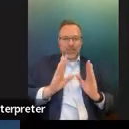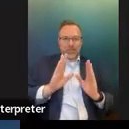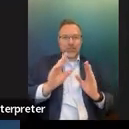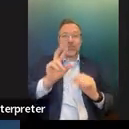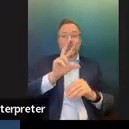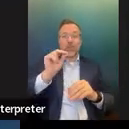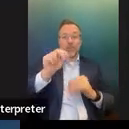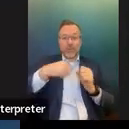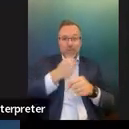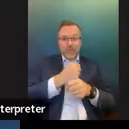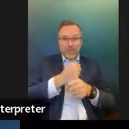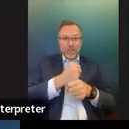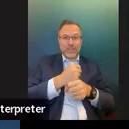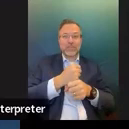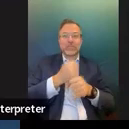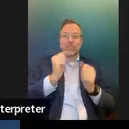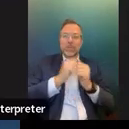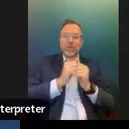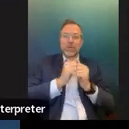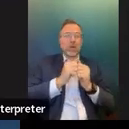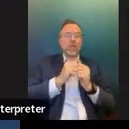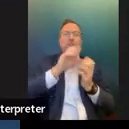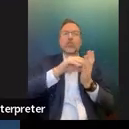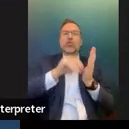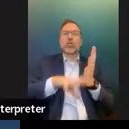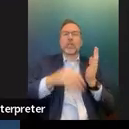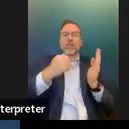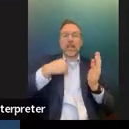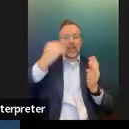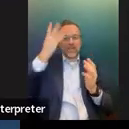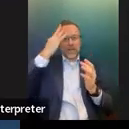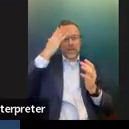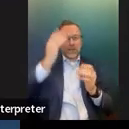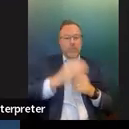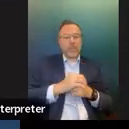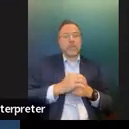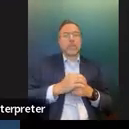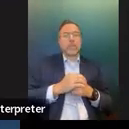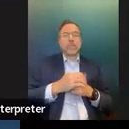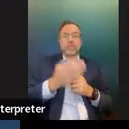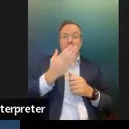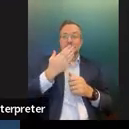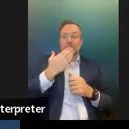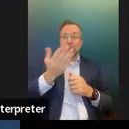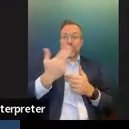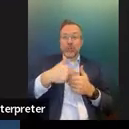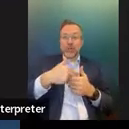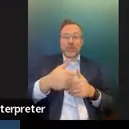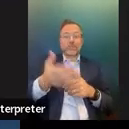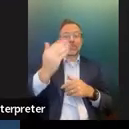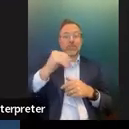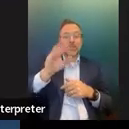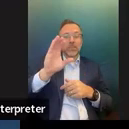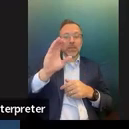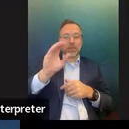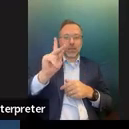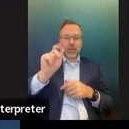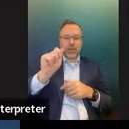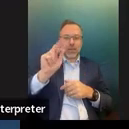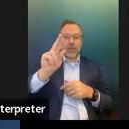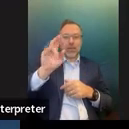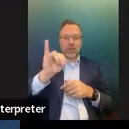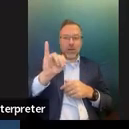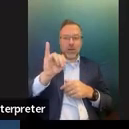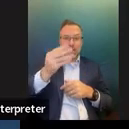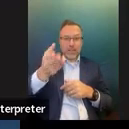years with students with autism. Thanks for joining us. Awesome. And we have Carly Thibodeau here with